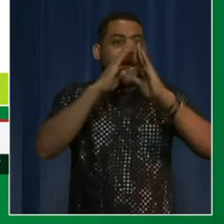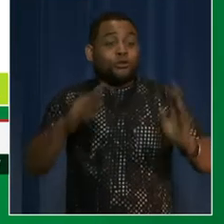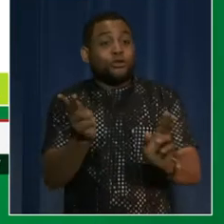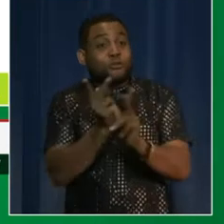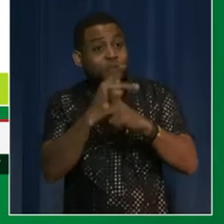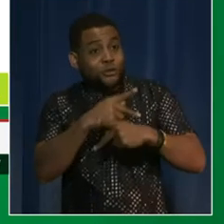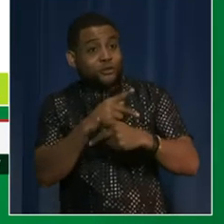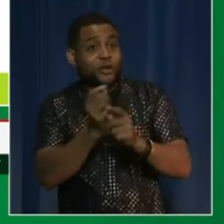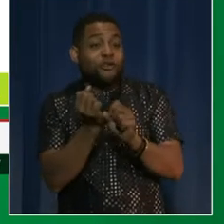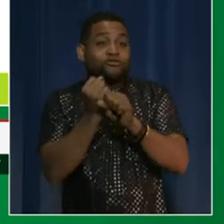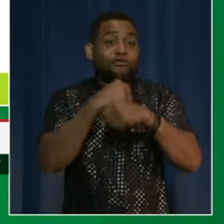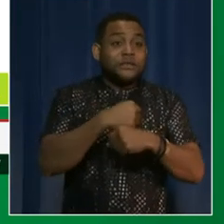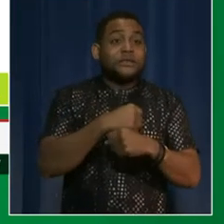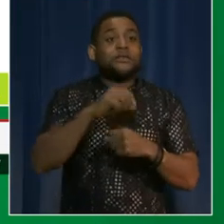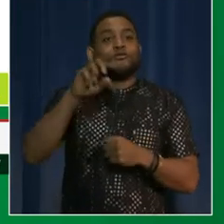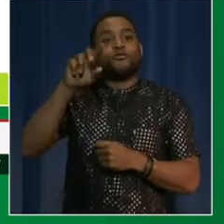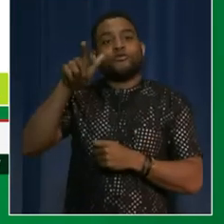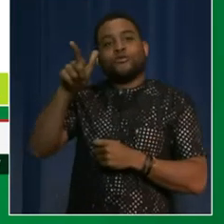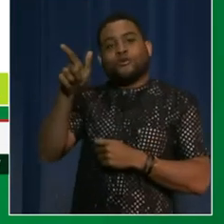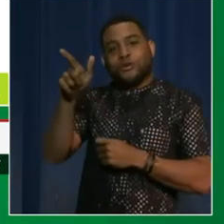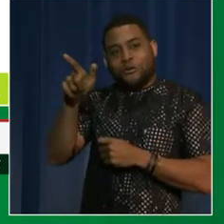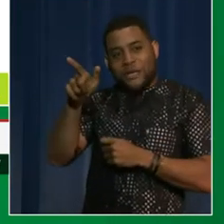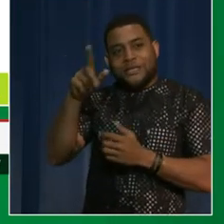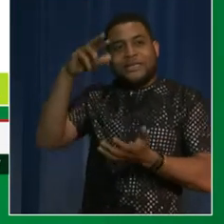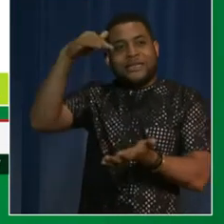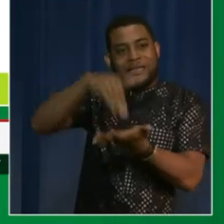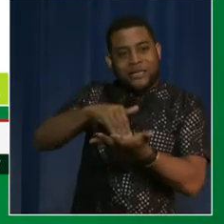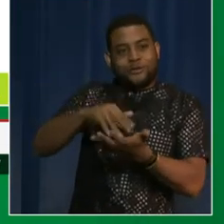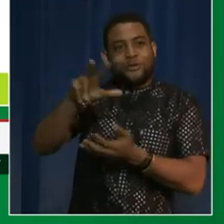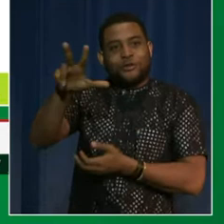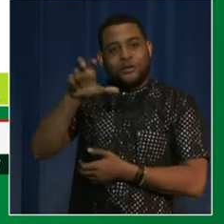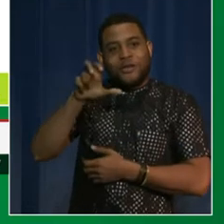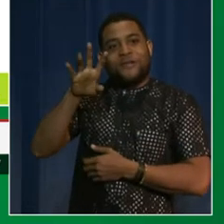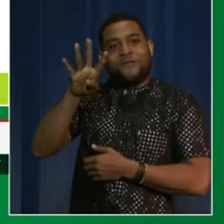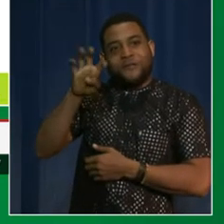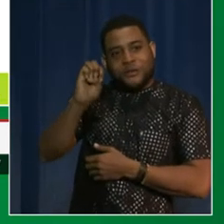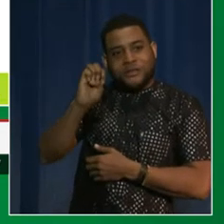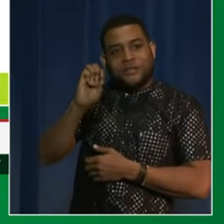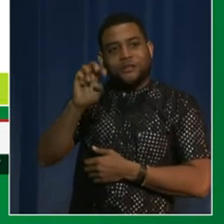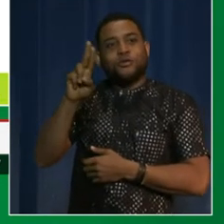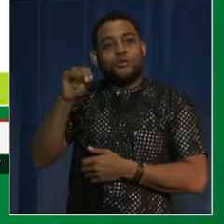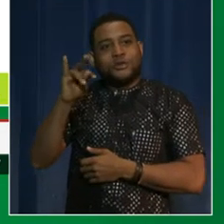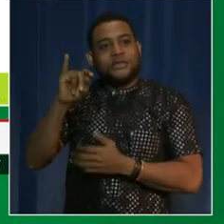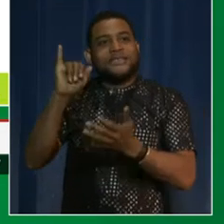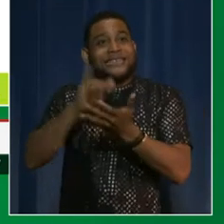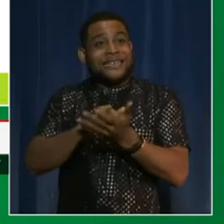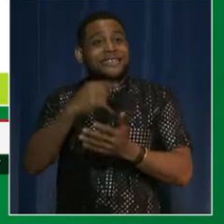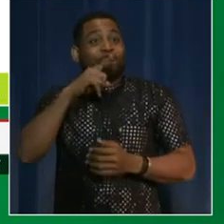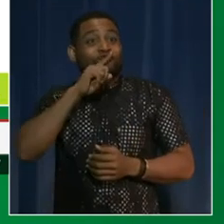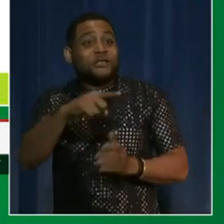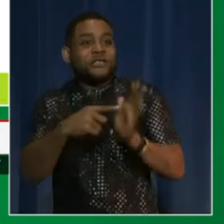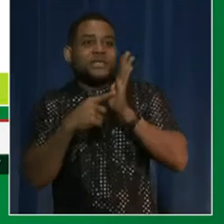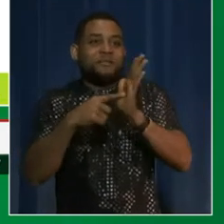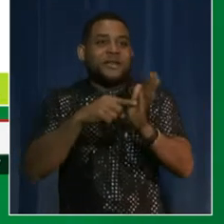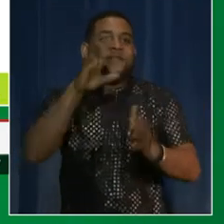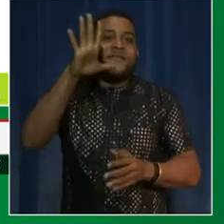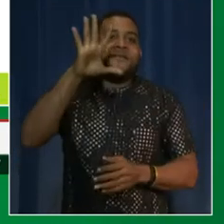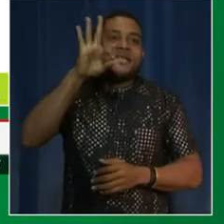21,340 units, which represents 59% of that goal. So you should all be proud of what we've done so